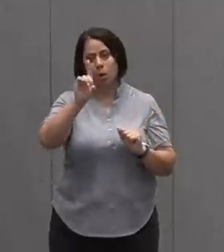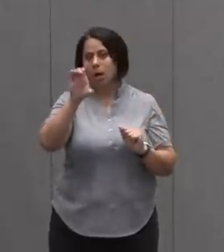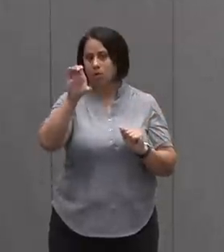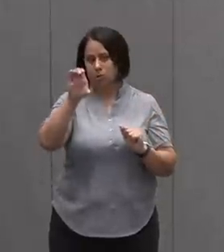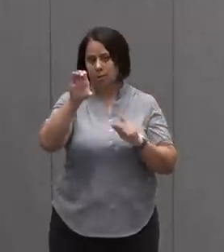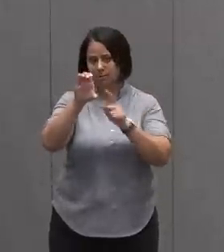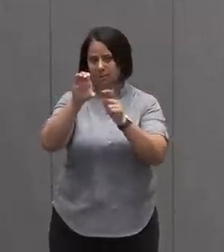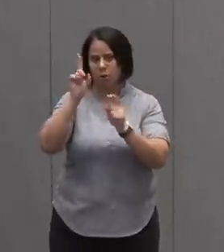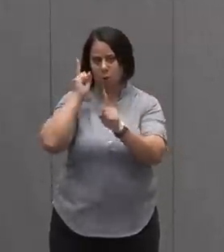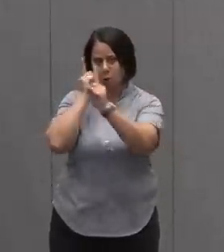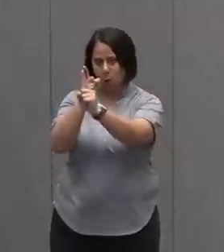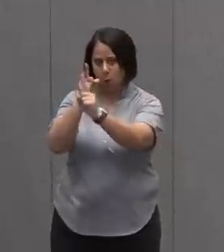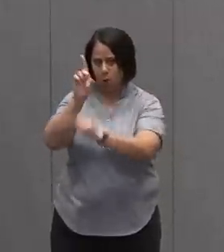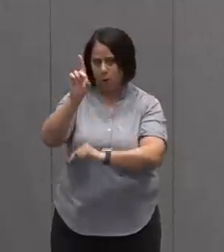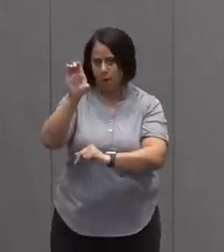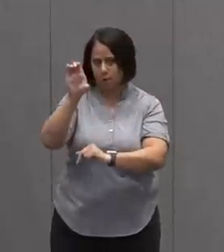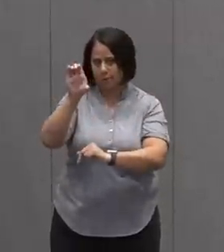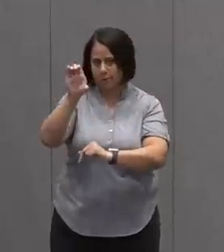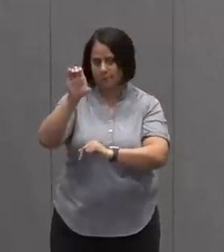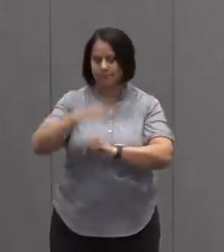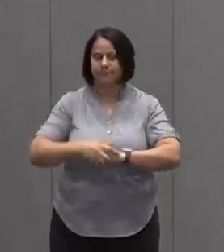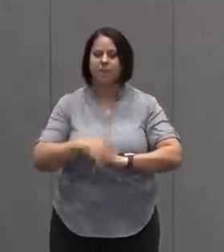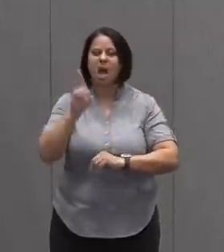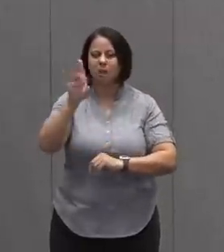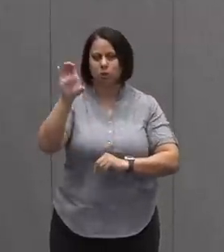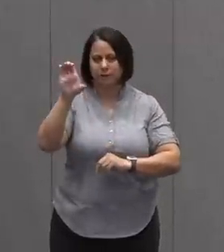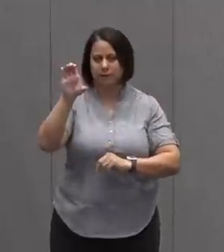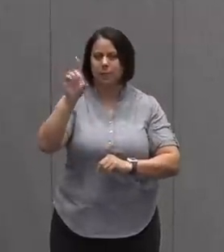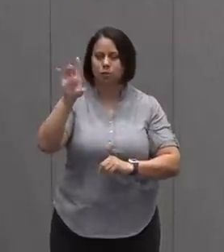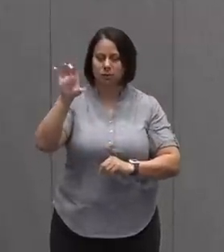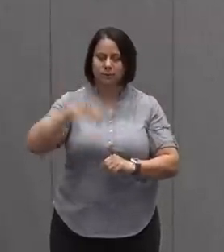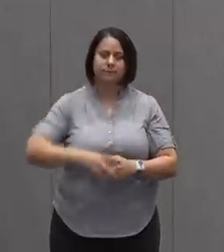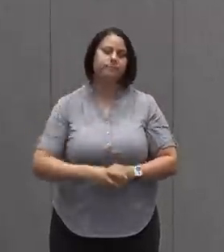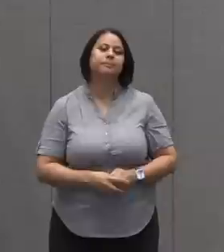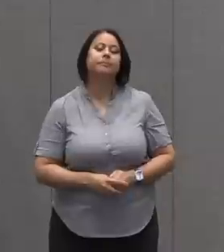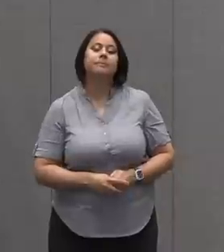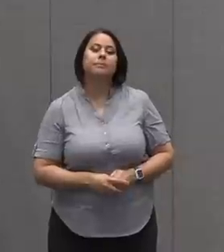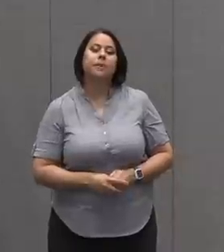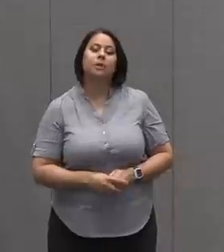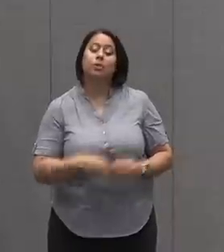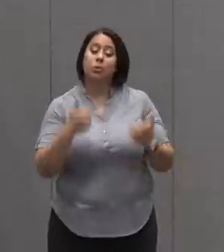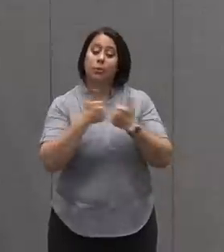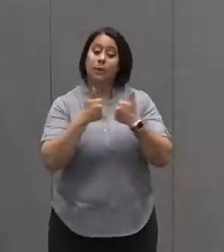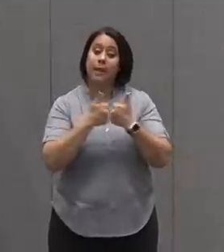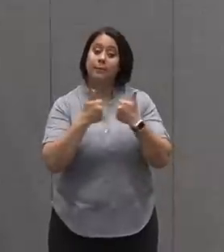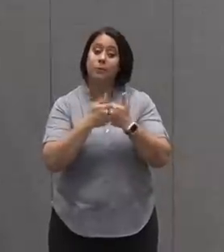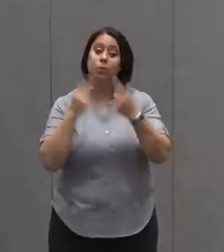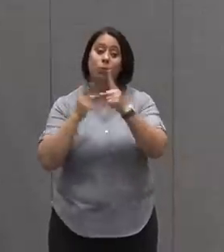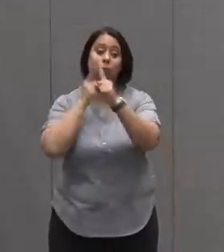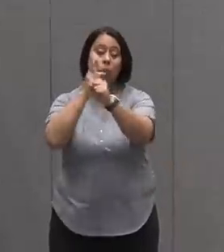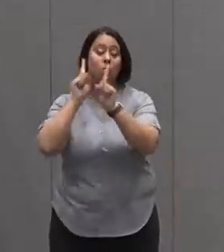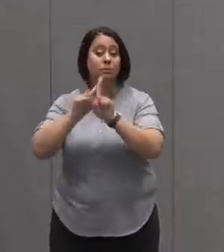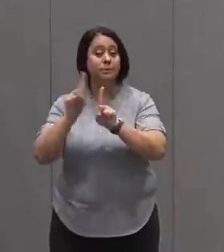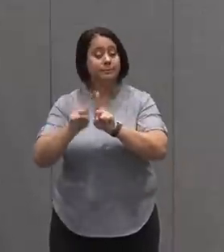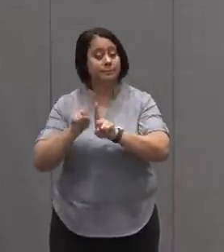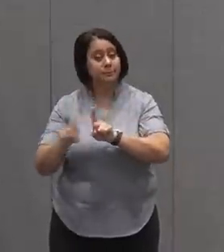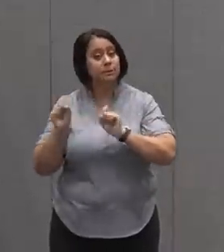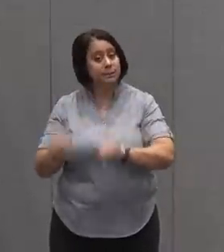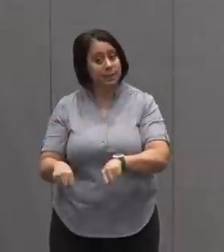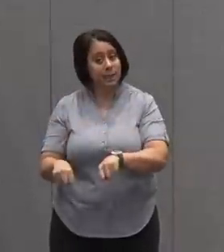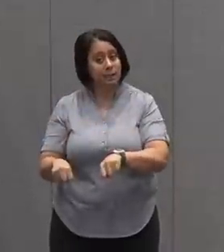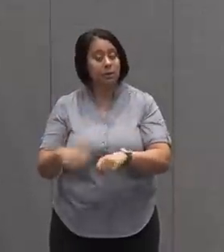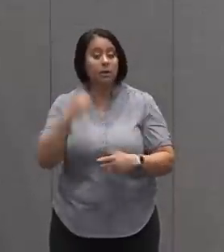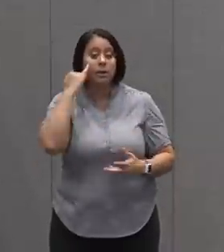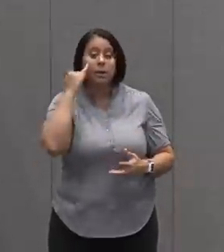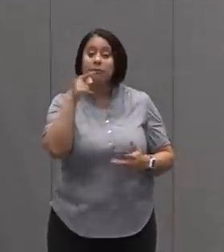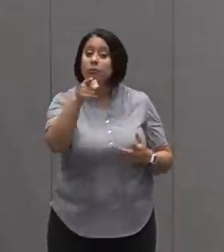So there's a couple of different variations that you can play this particular game. If you were wanting to do just